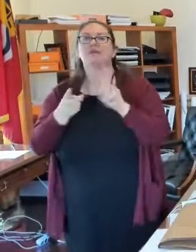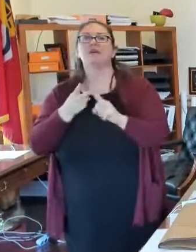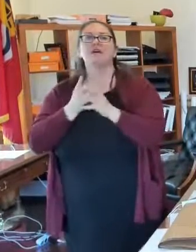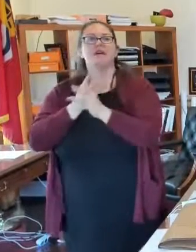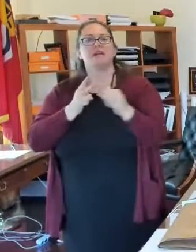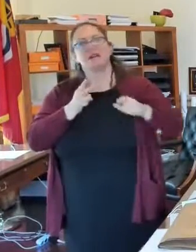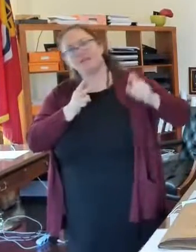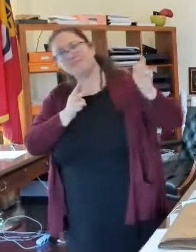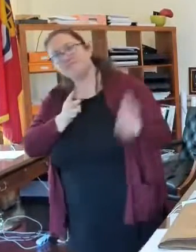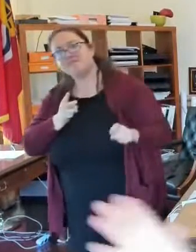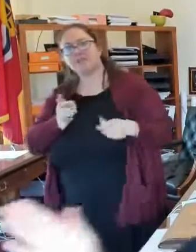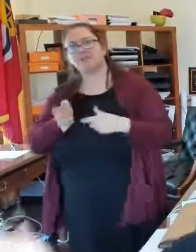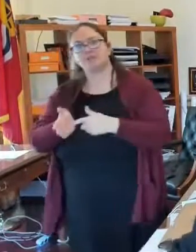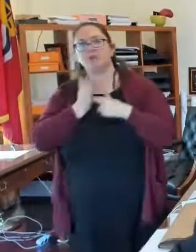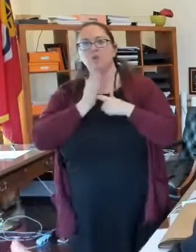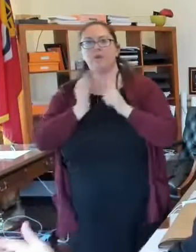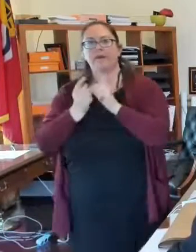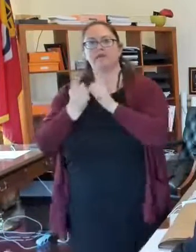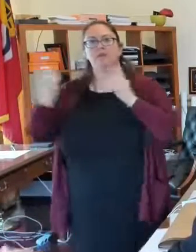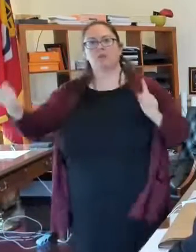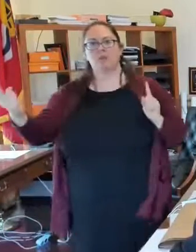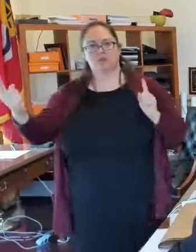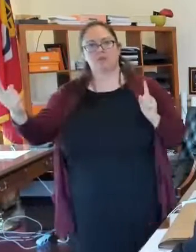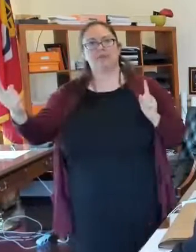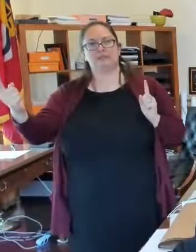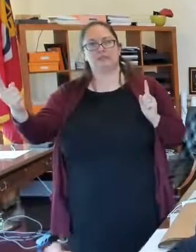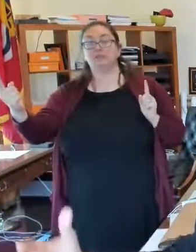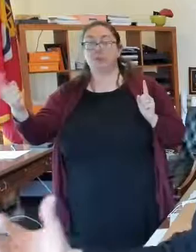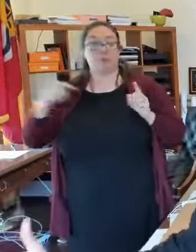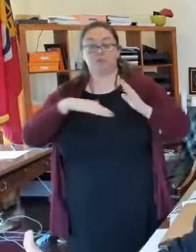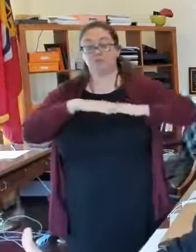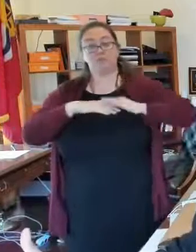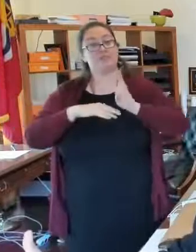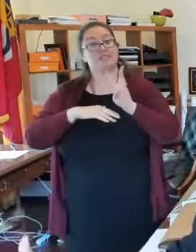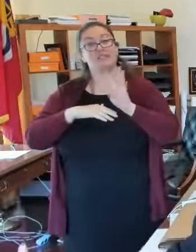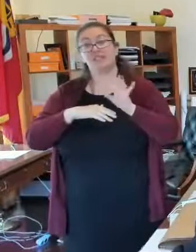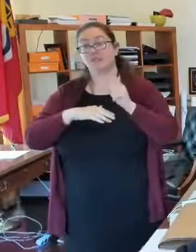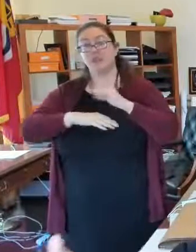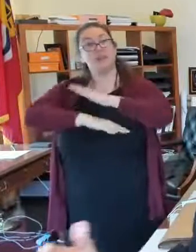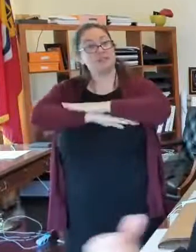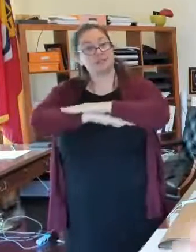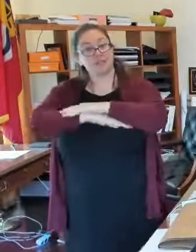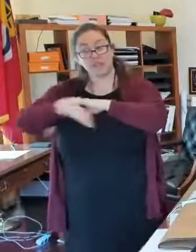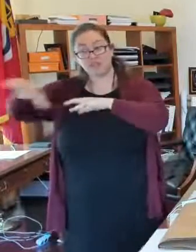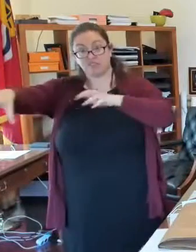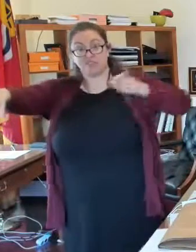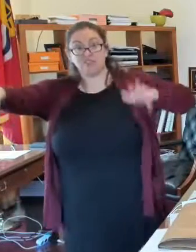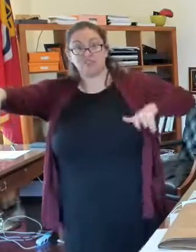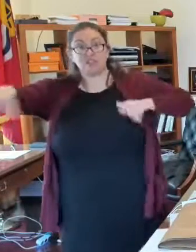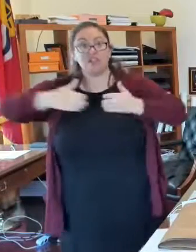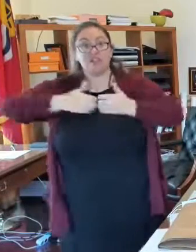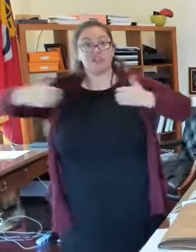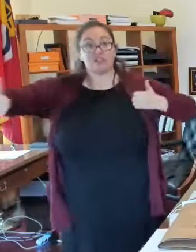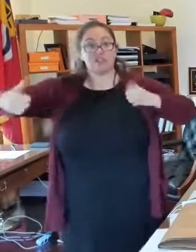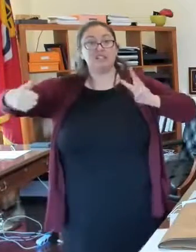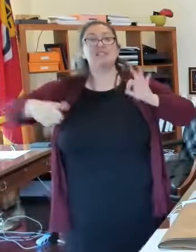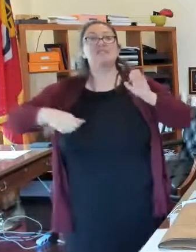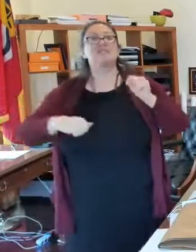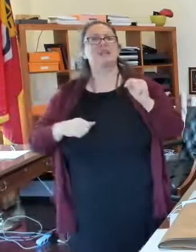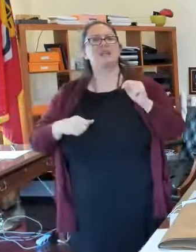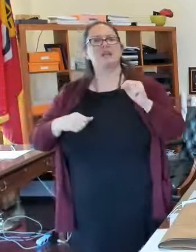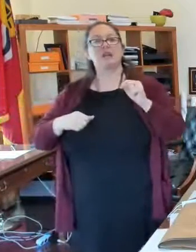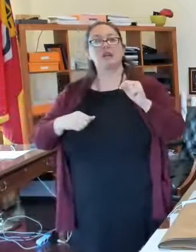to require social distancing, so at least 6 feet apart, tables 6 feet apart. The only exemption from the mask is